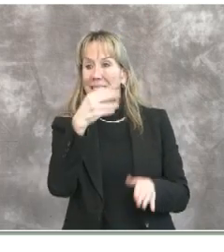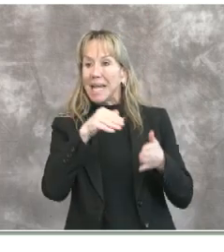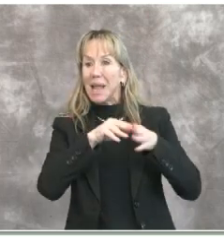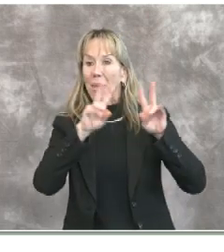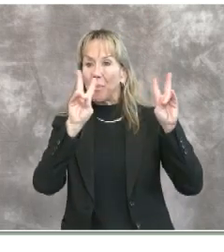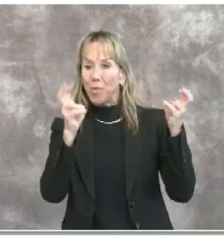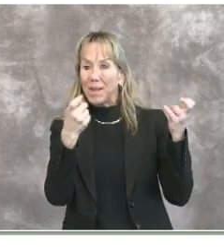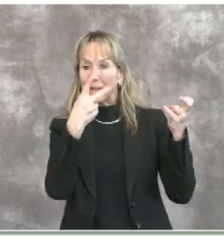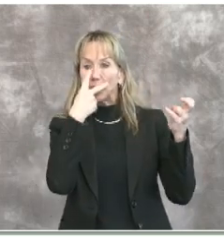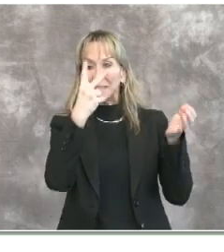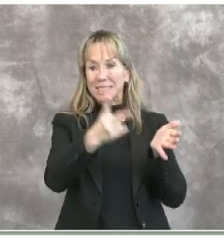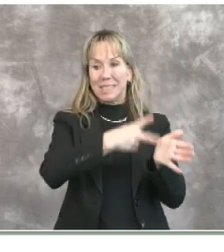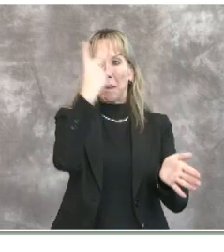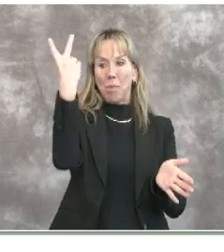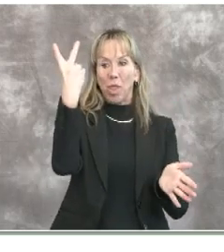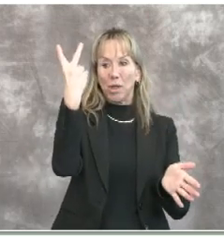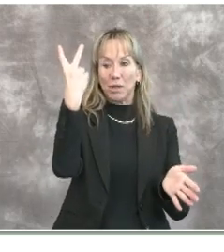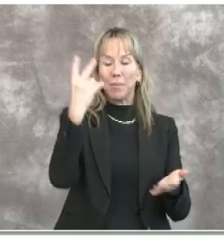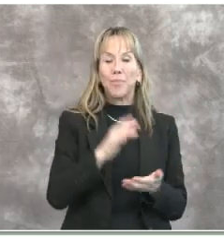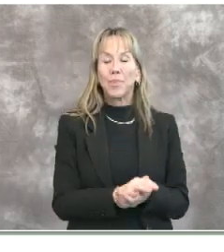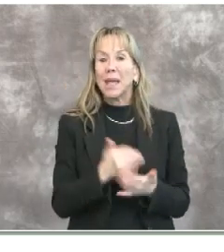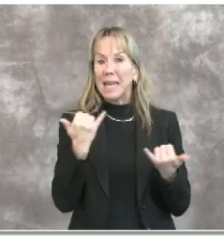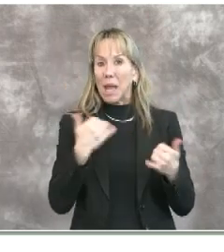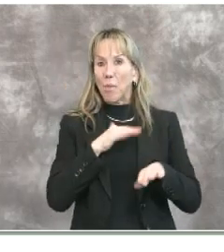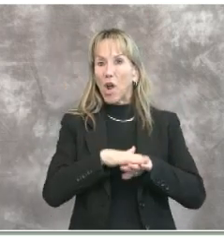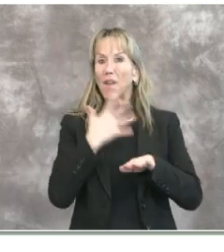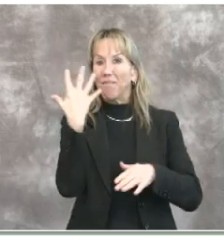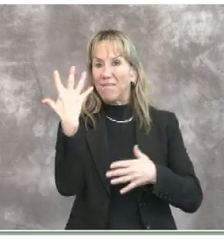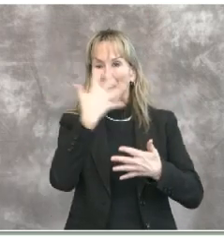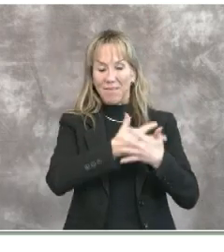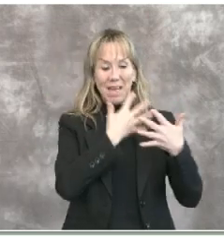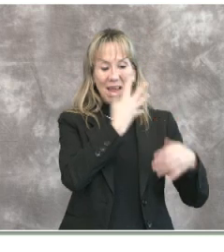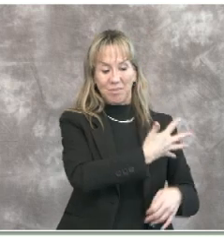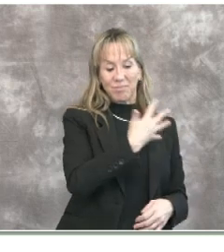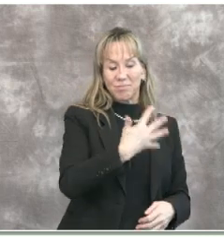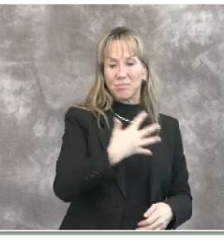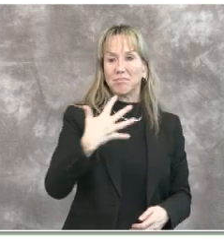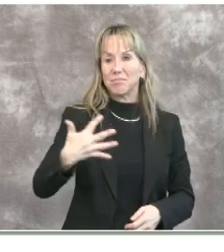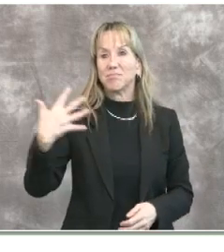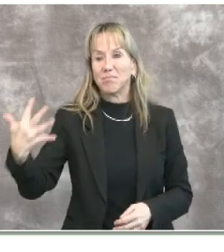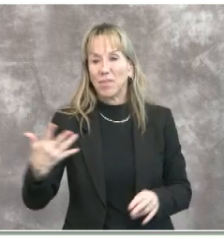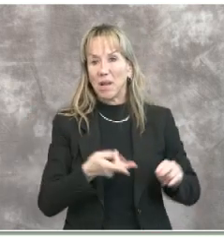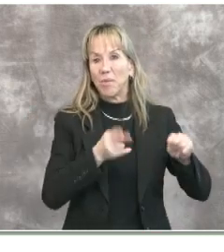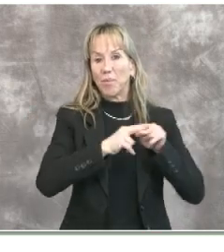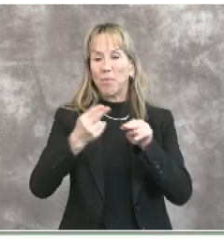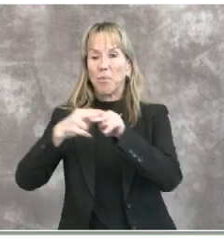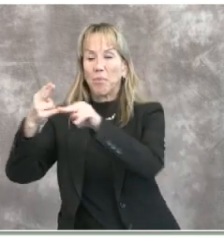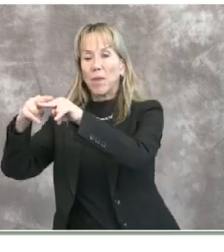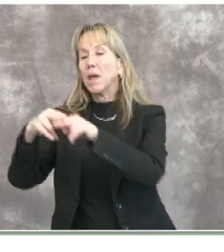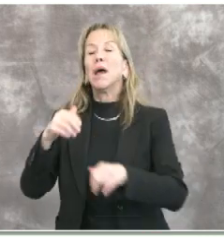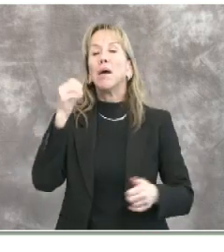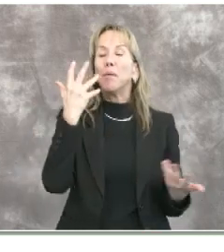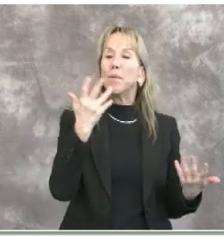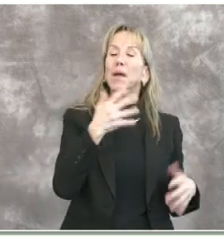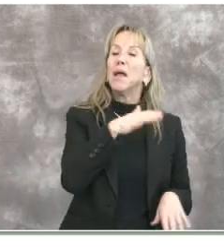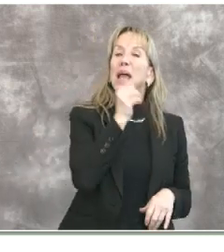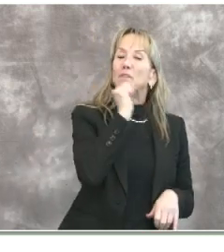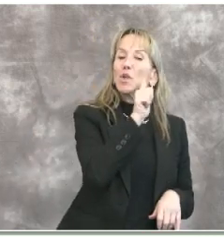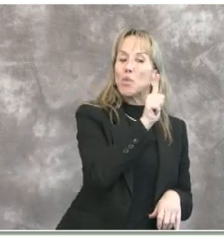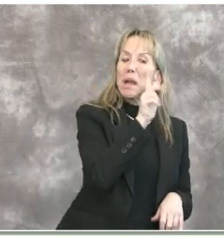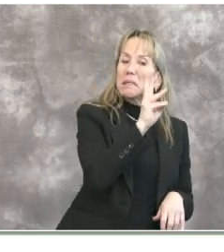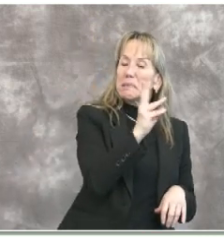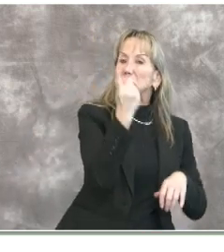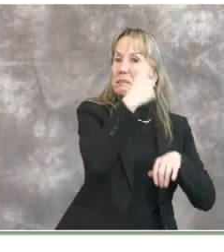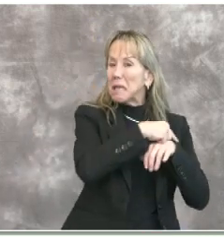for positives. We are currently on our 5-day exponential growth rolling average at 26, doubling every 26 days, hospitalizations